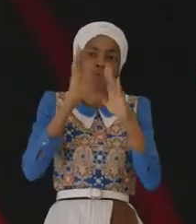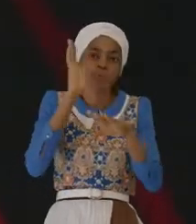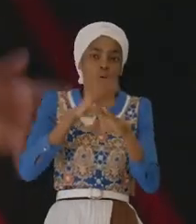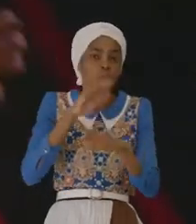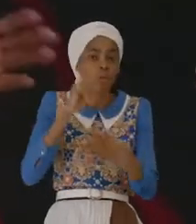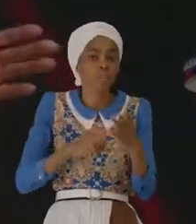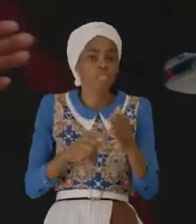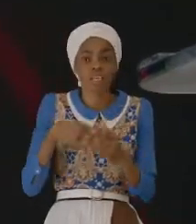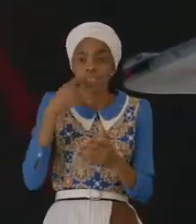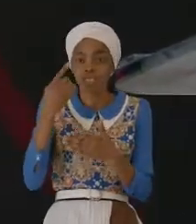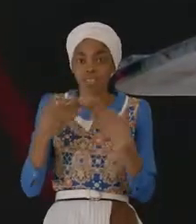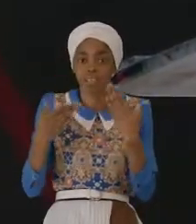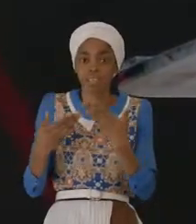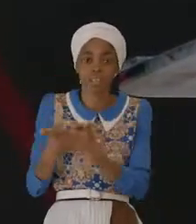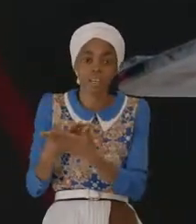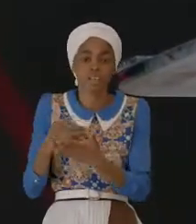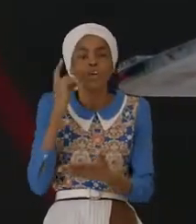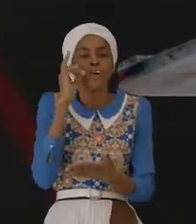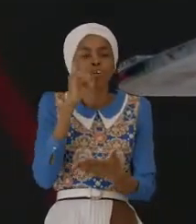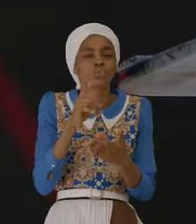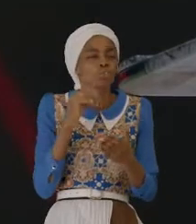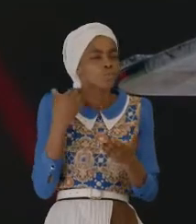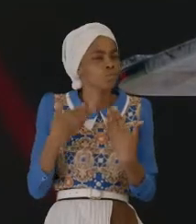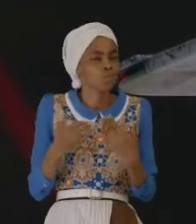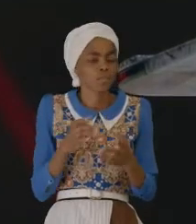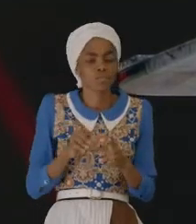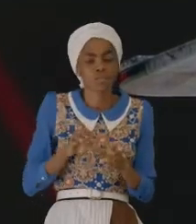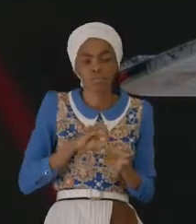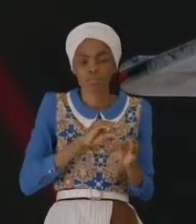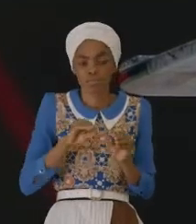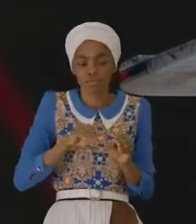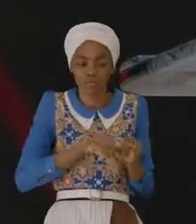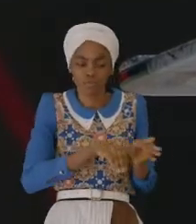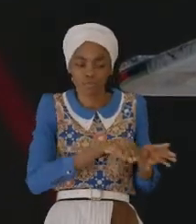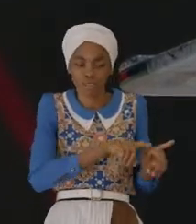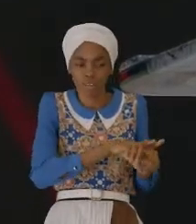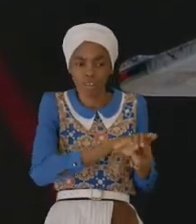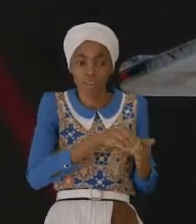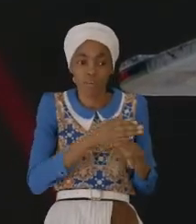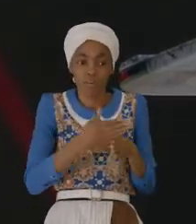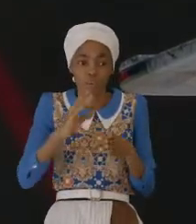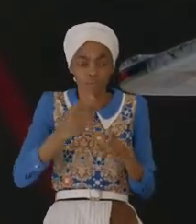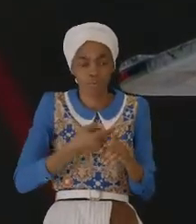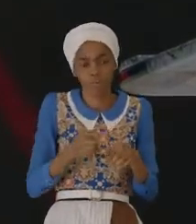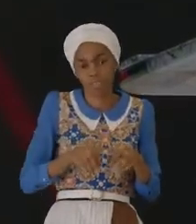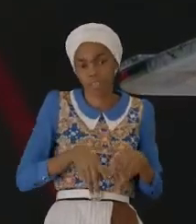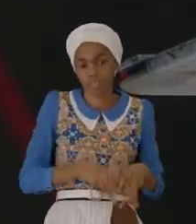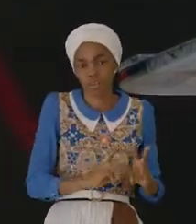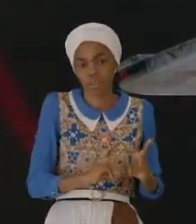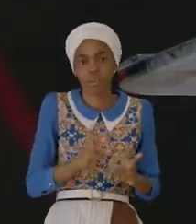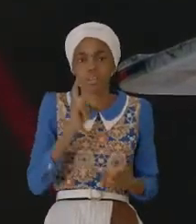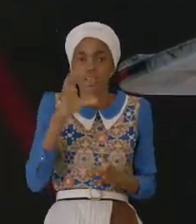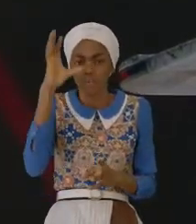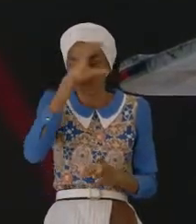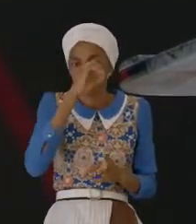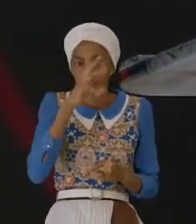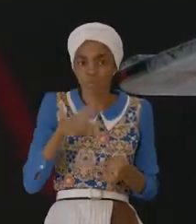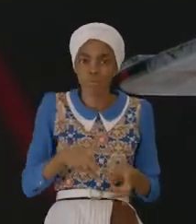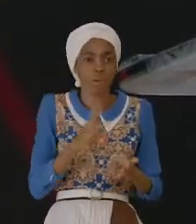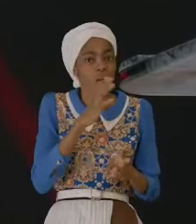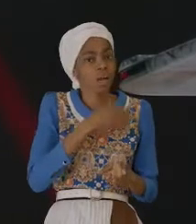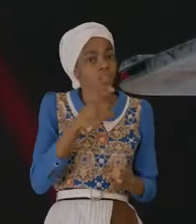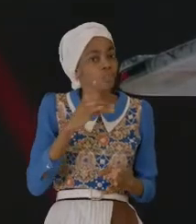you might go off the track and then you miss your way and you're not able to